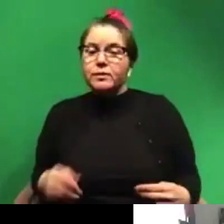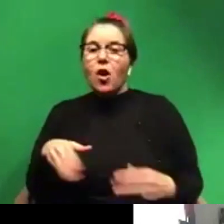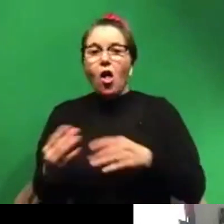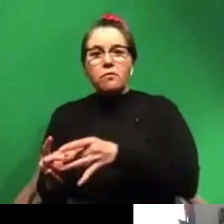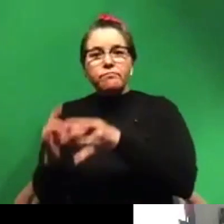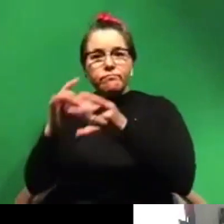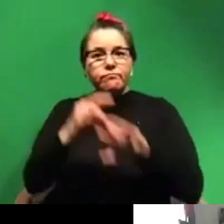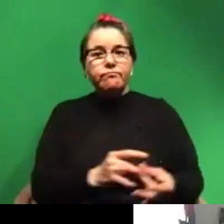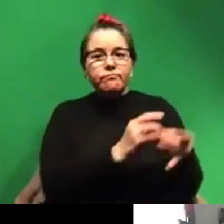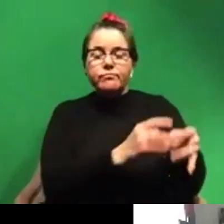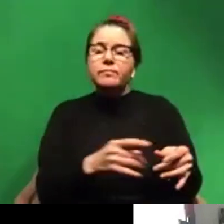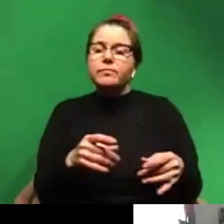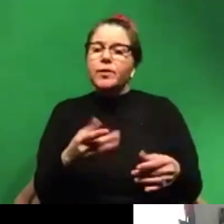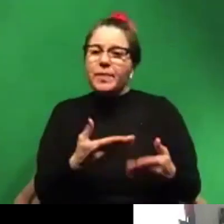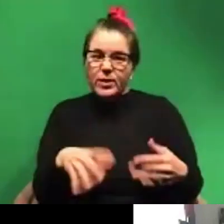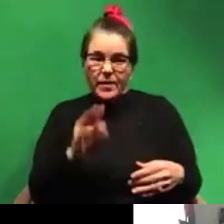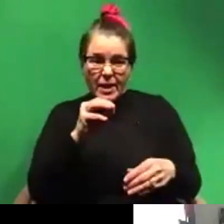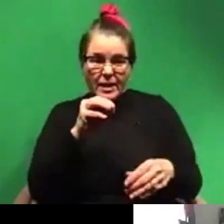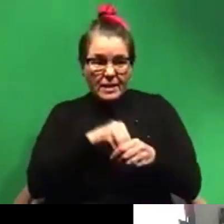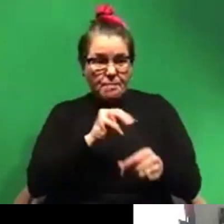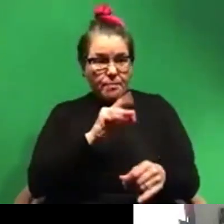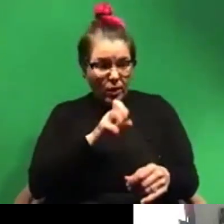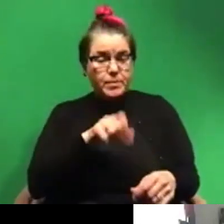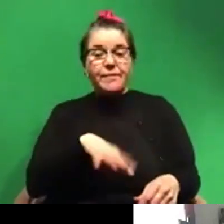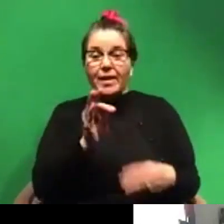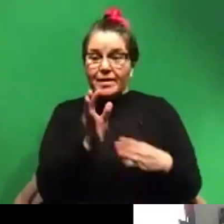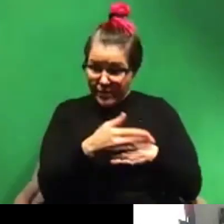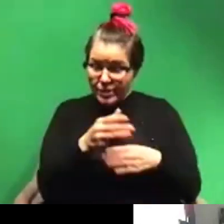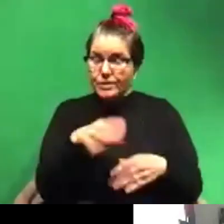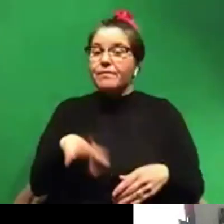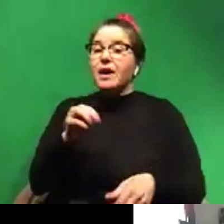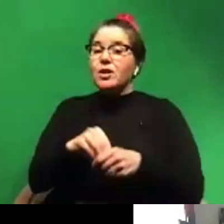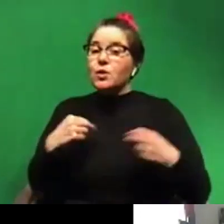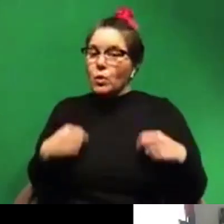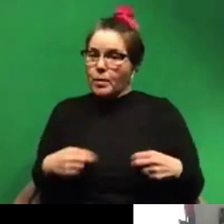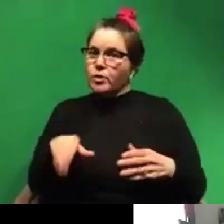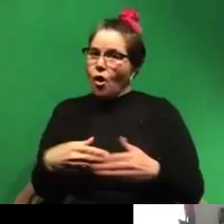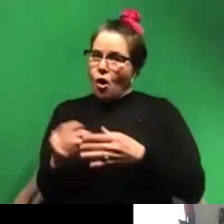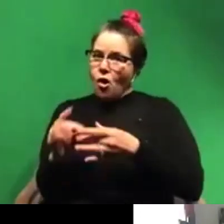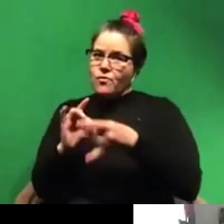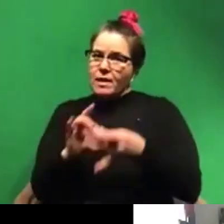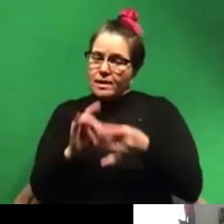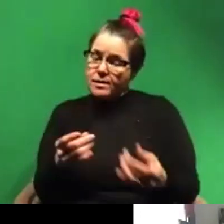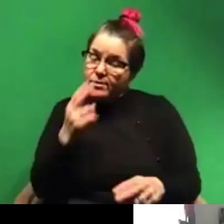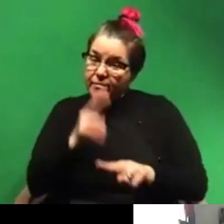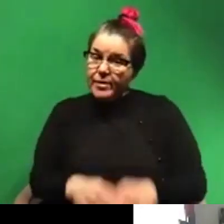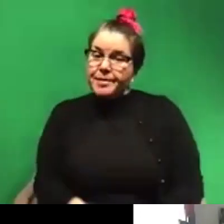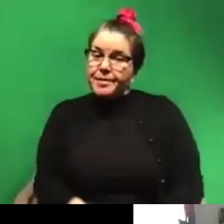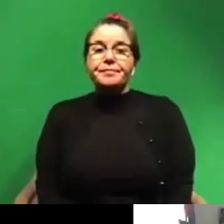There are things that you find in microbes that you also find in fish that you also find in humans. We're all related. It's really fun.